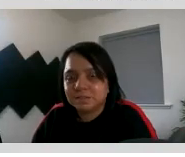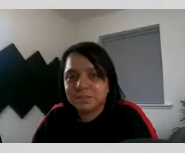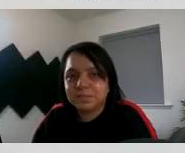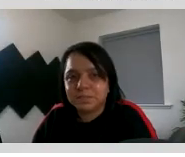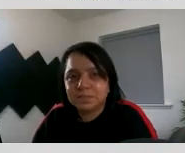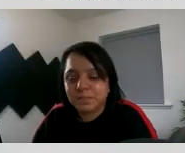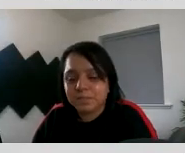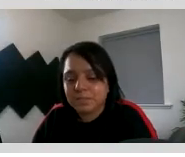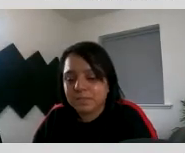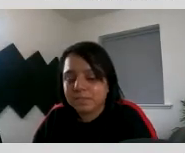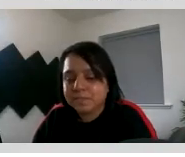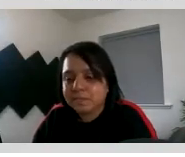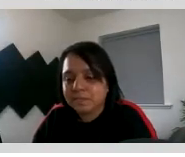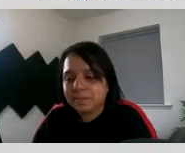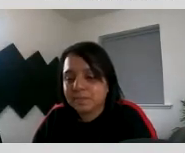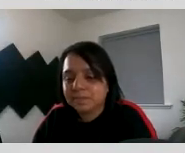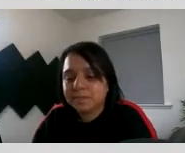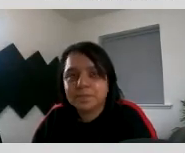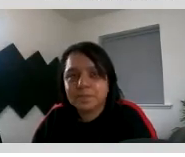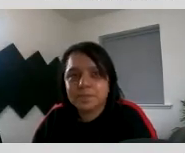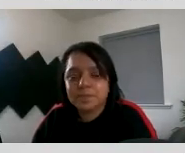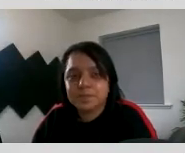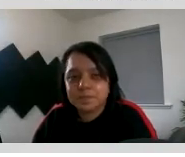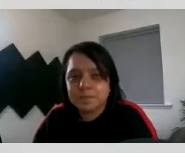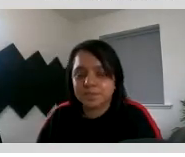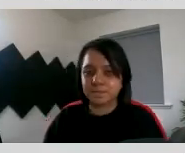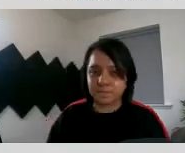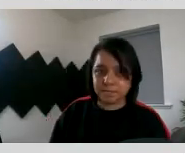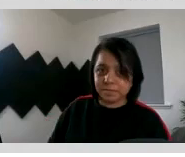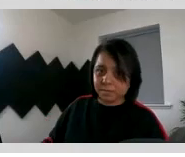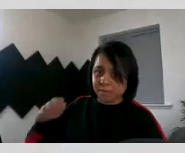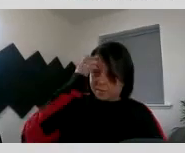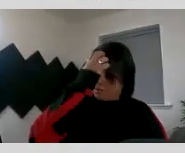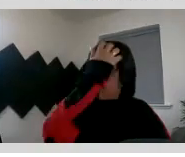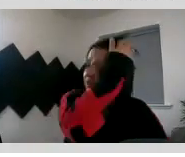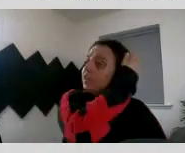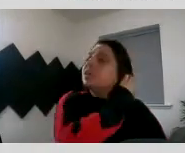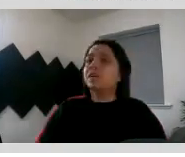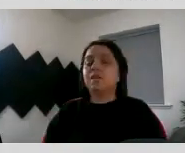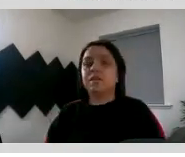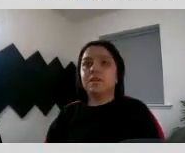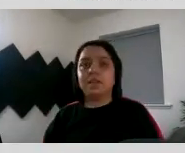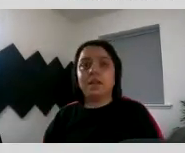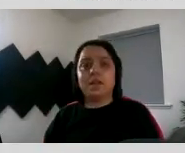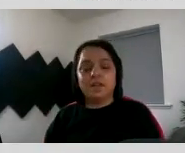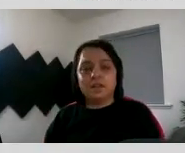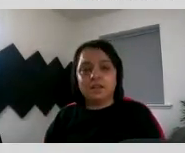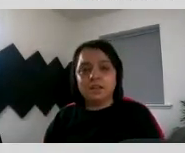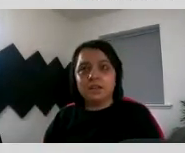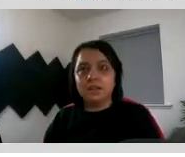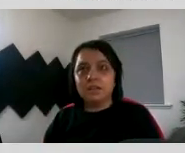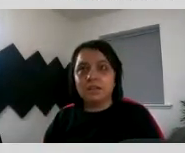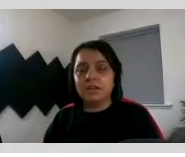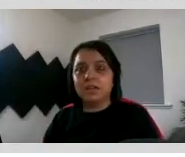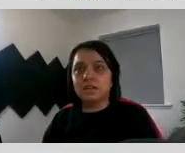and find the safety isn't assured. So how safe is it in the UK, or do I have